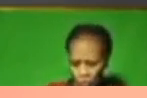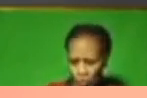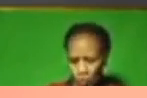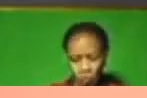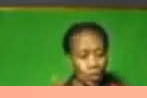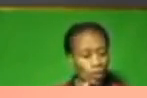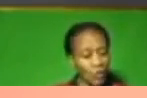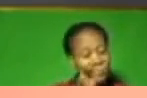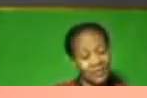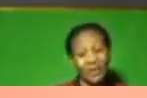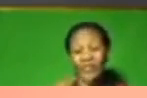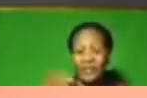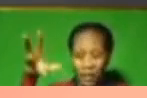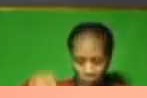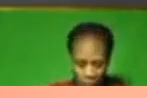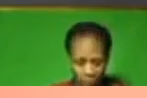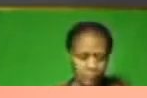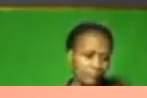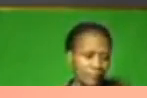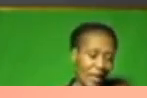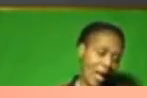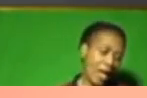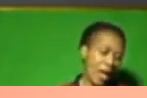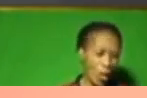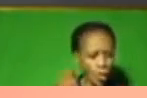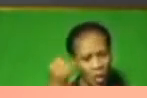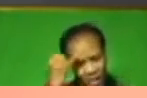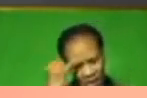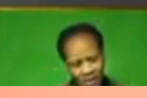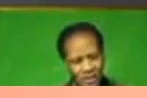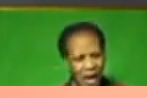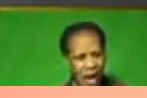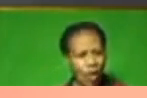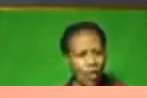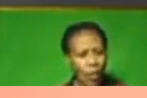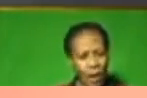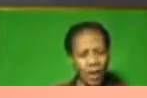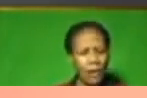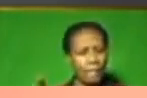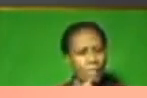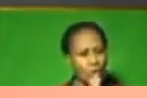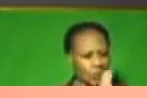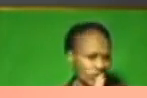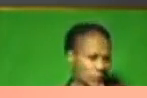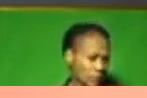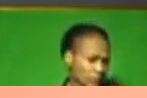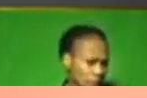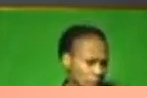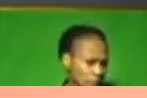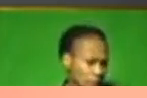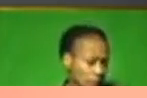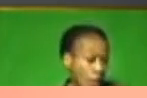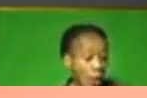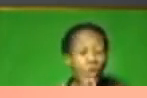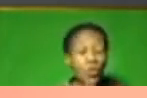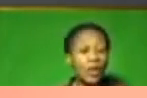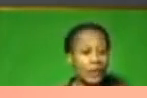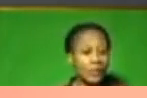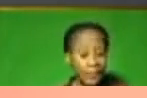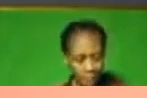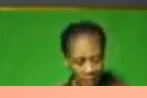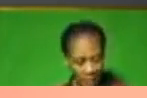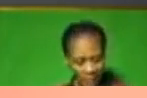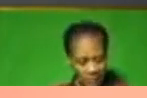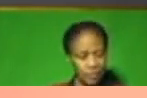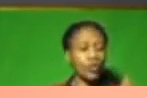engagements. Our approach to foreign policy, which is essentially led by the